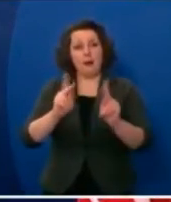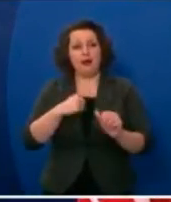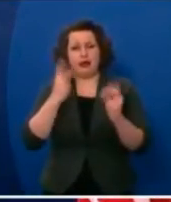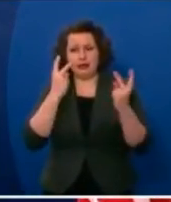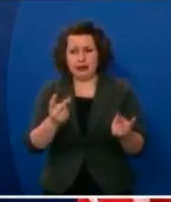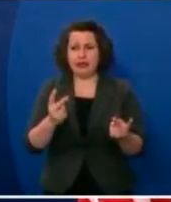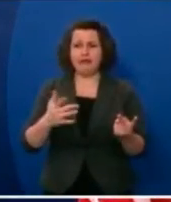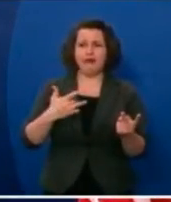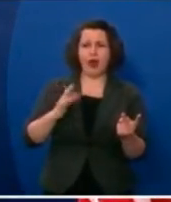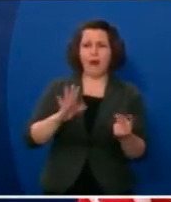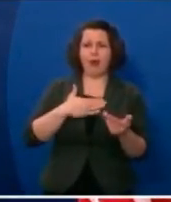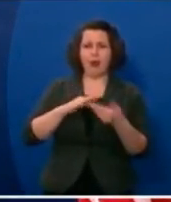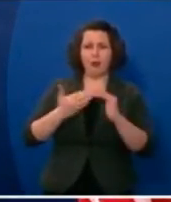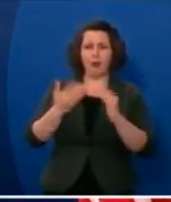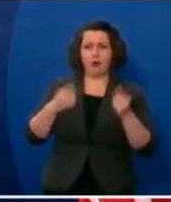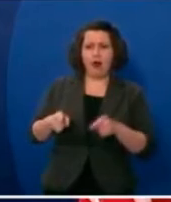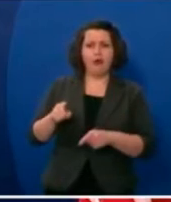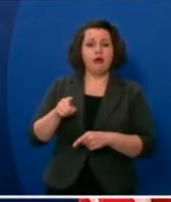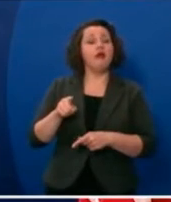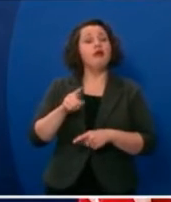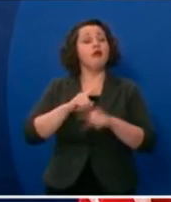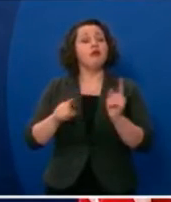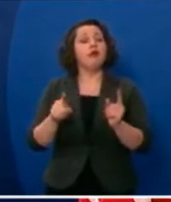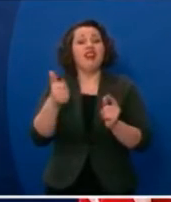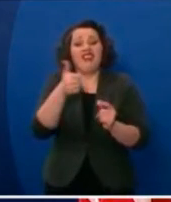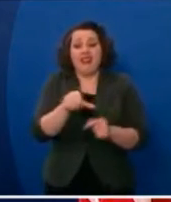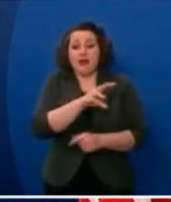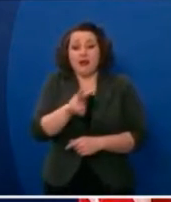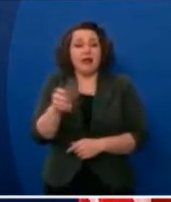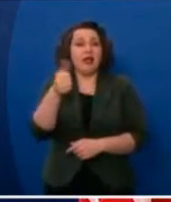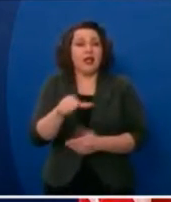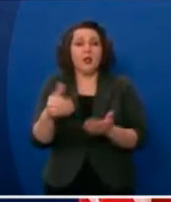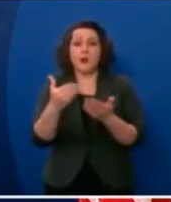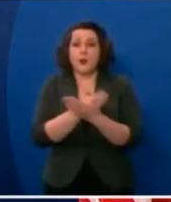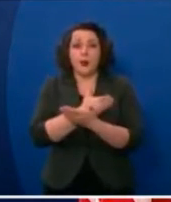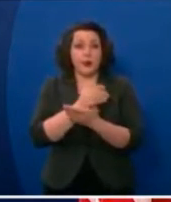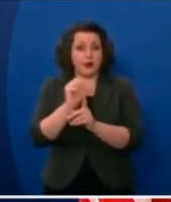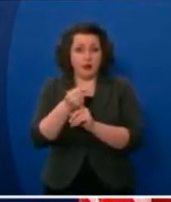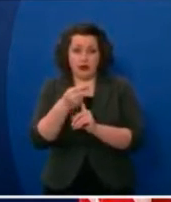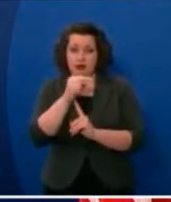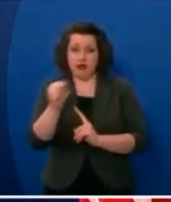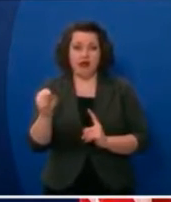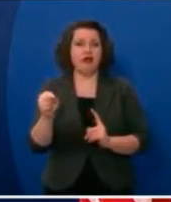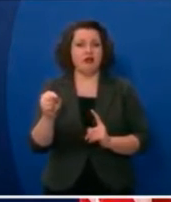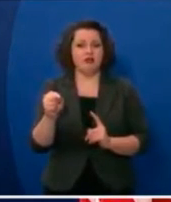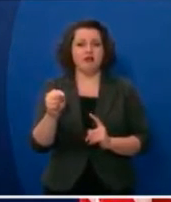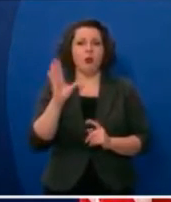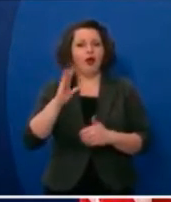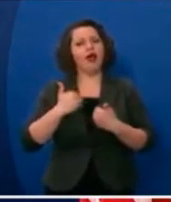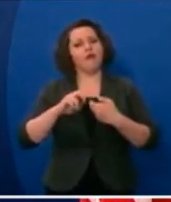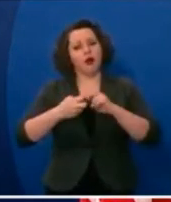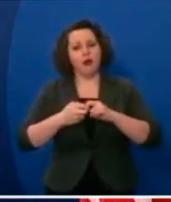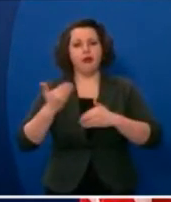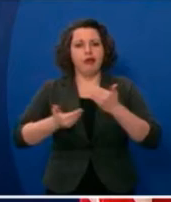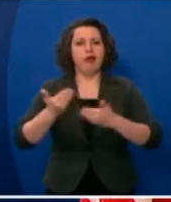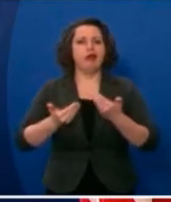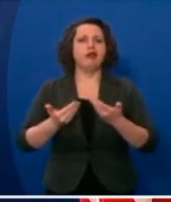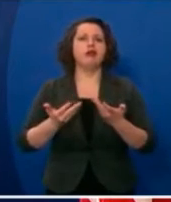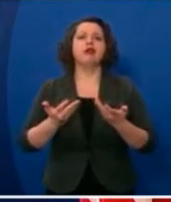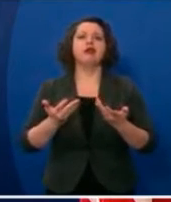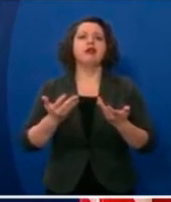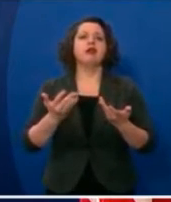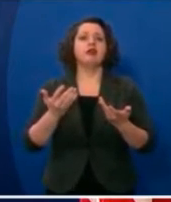in their community. But with any website and any new venture, there's bumps along the way, and so I don't want to cause a